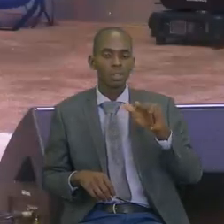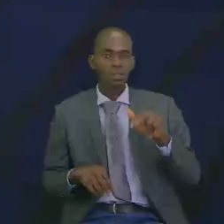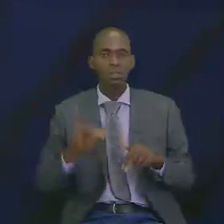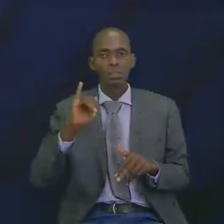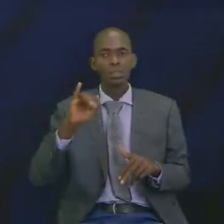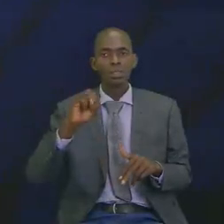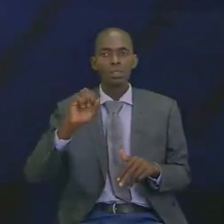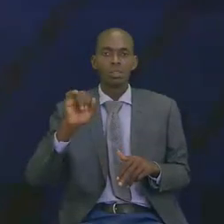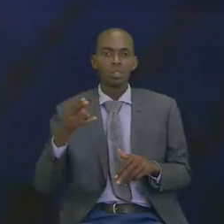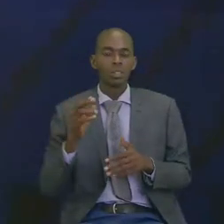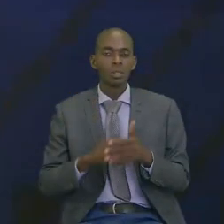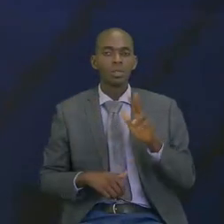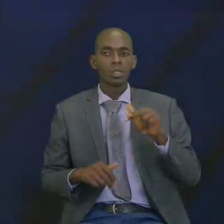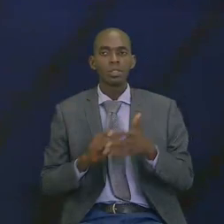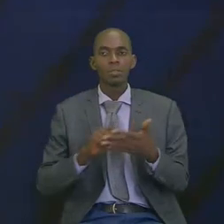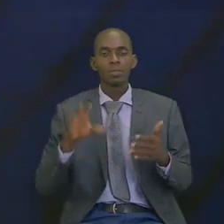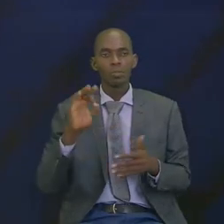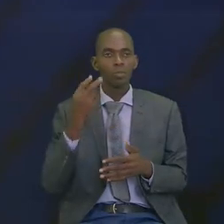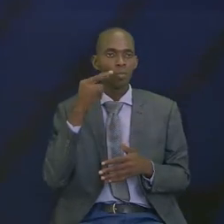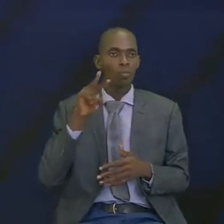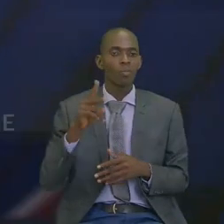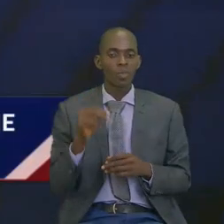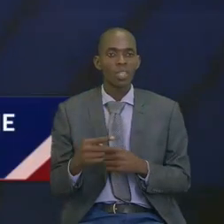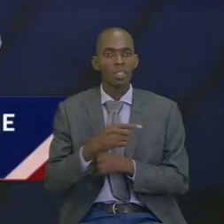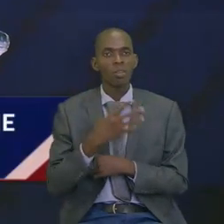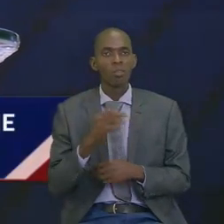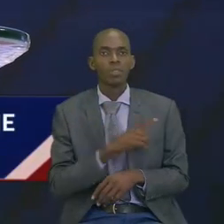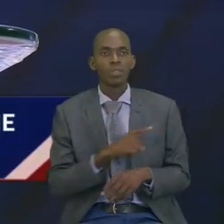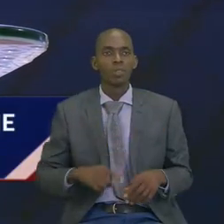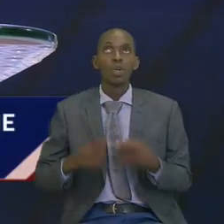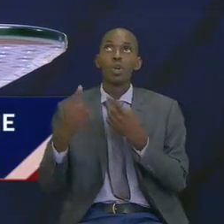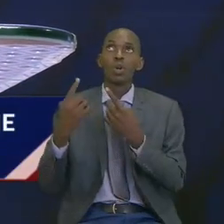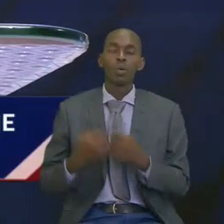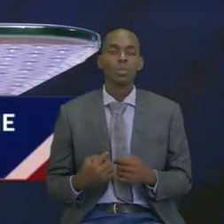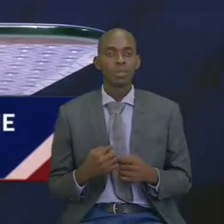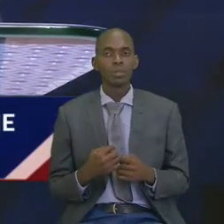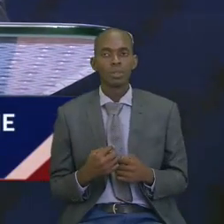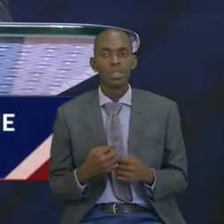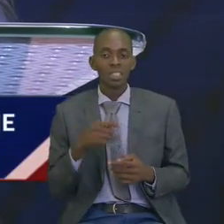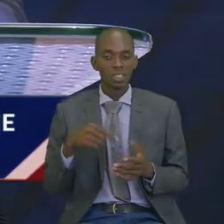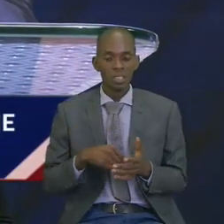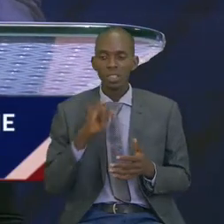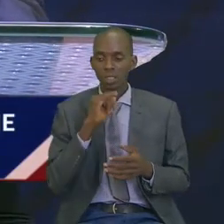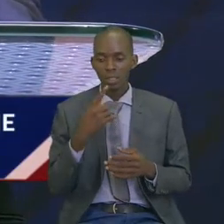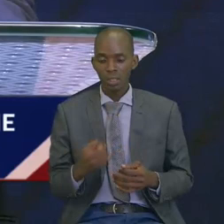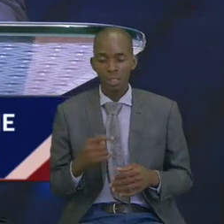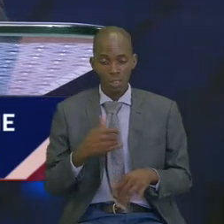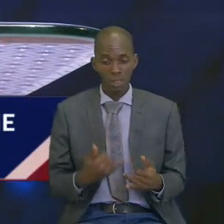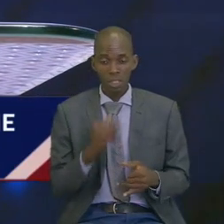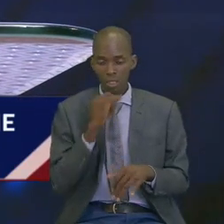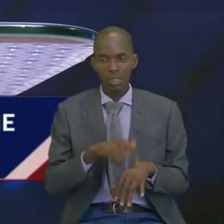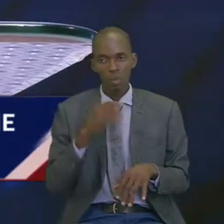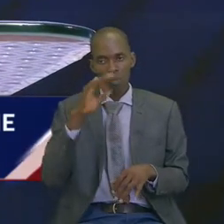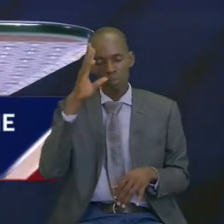Isaiah chapter 13, verse 9, behold, the day of the Lord cometh. This is the day of man. This is the day